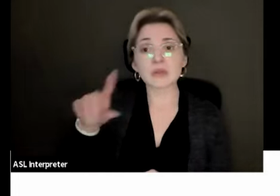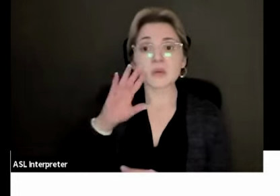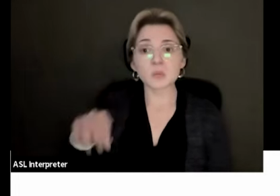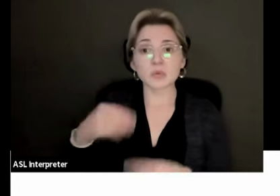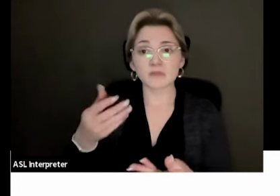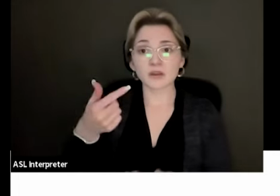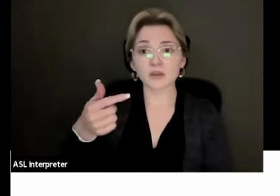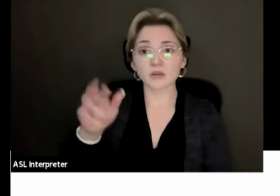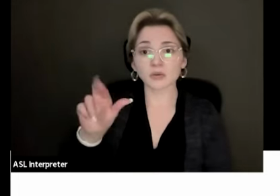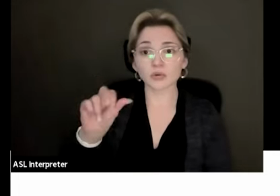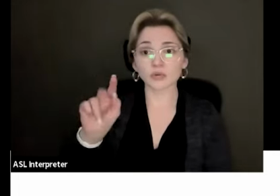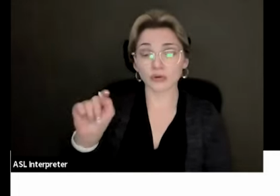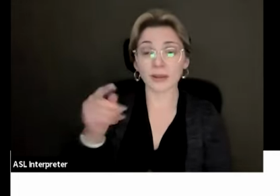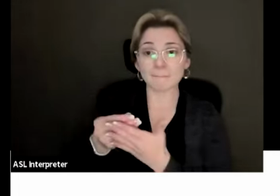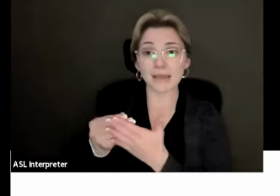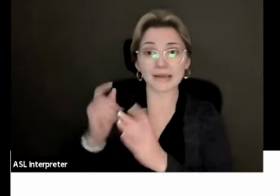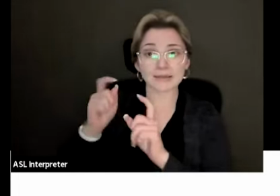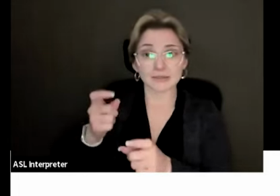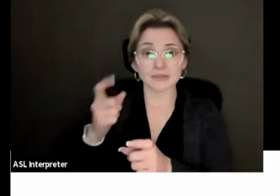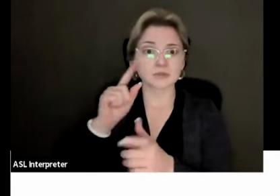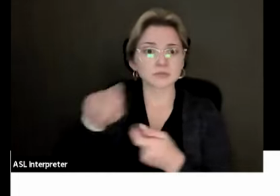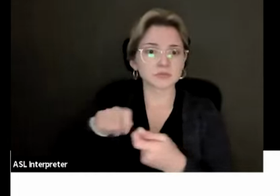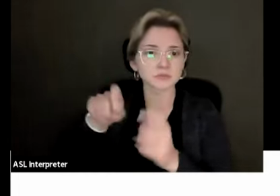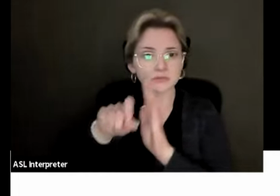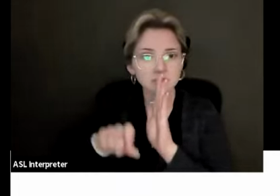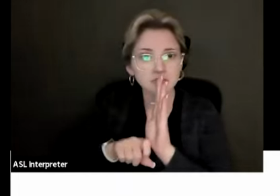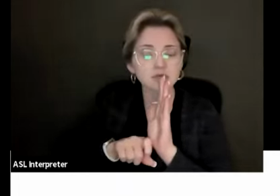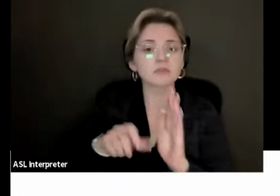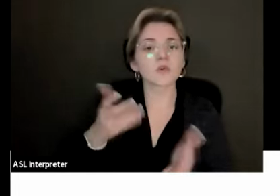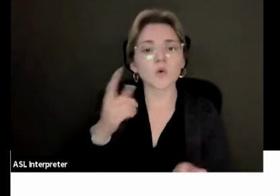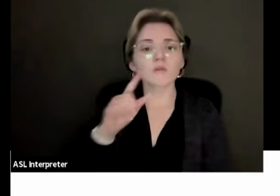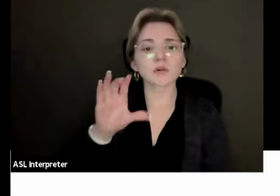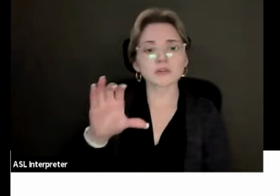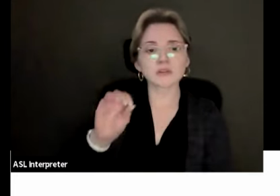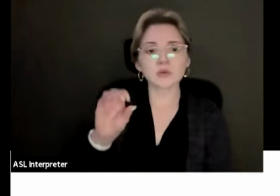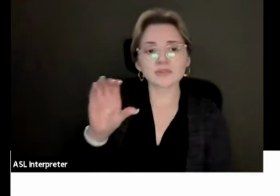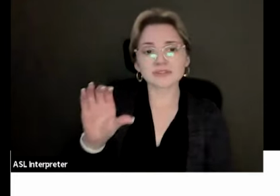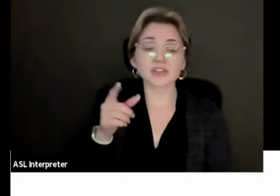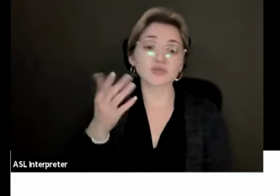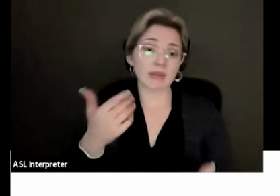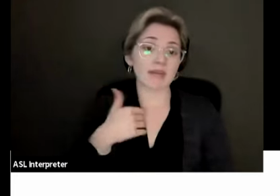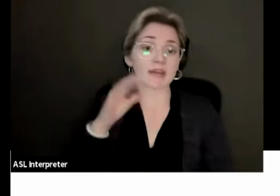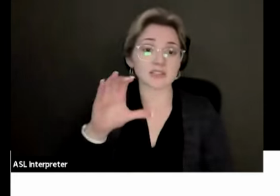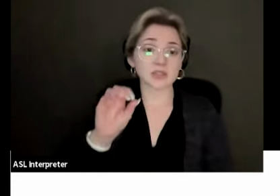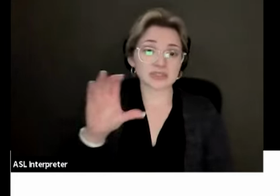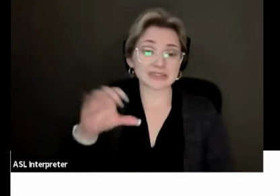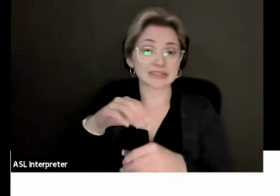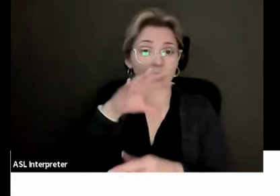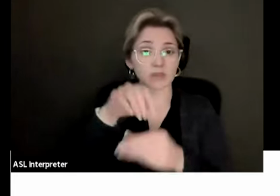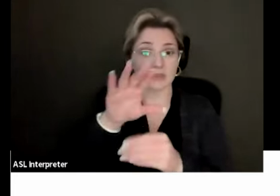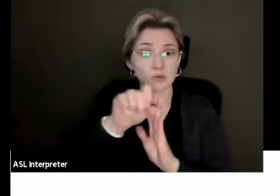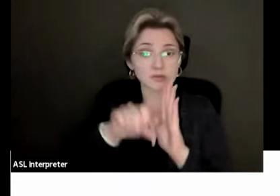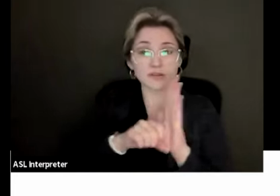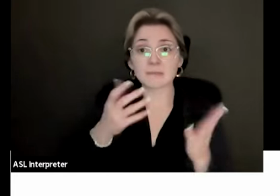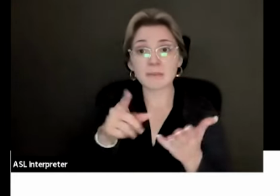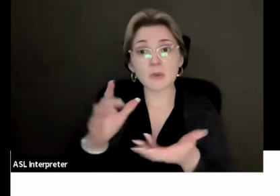to states or participating jurisdictions or to COCs. So you may have a COC in your state that you work with.